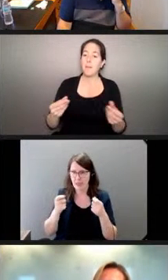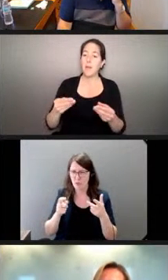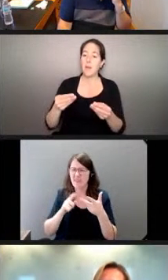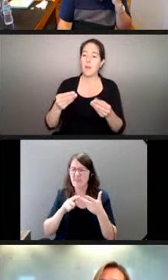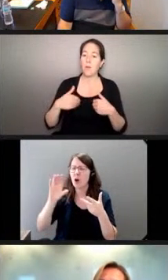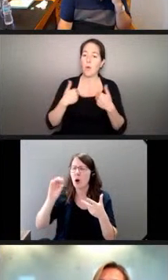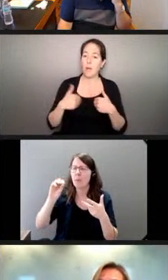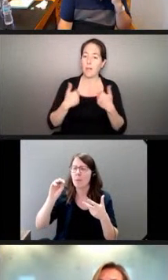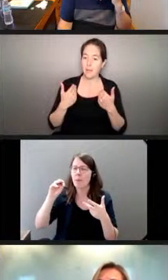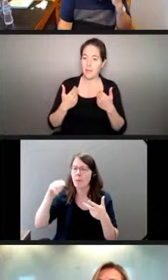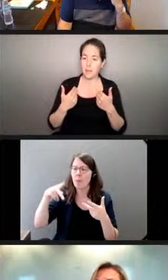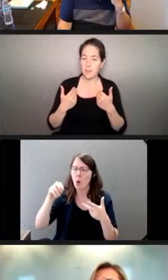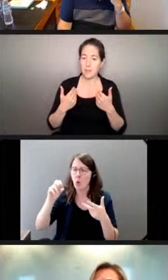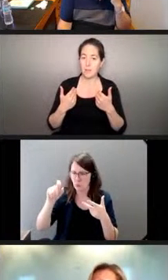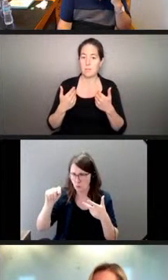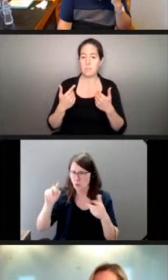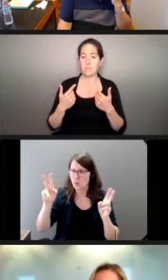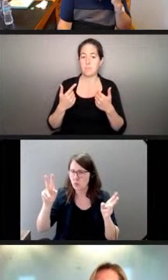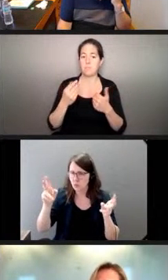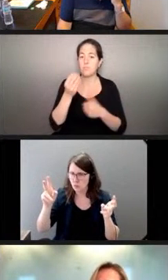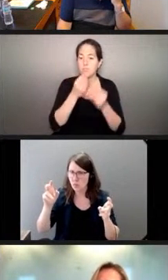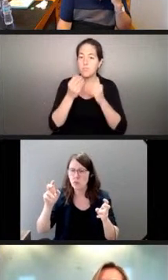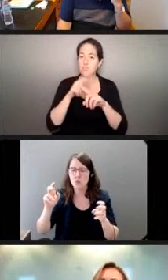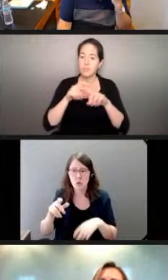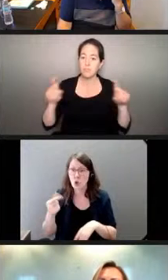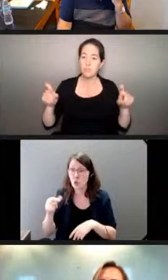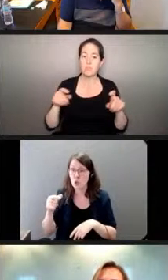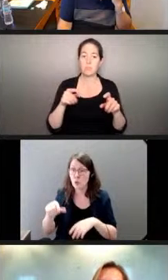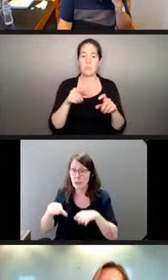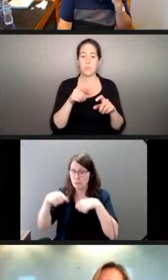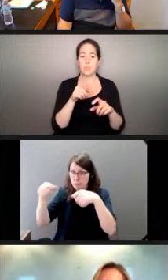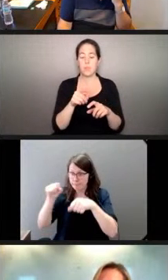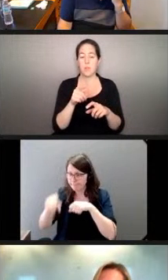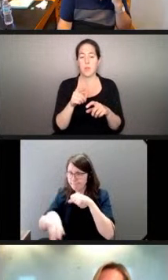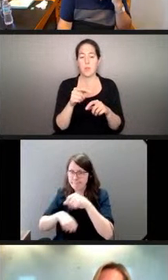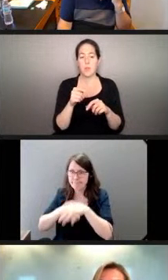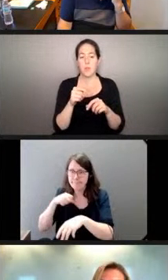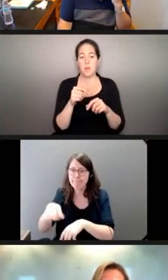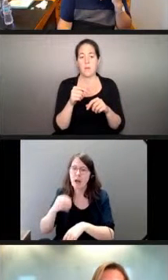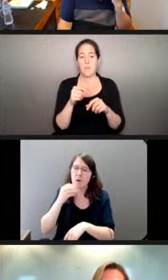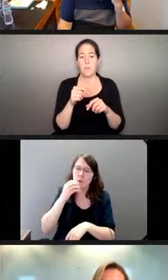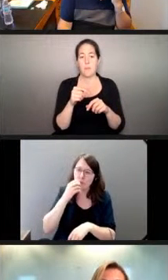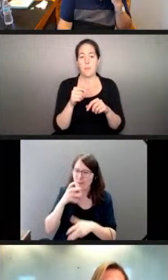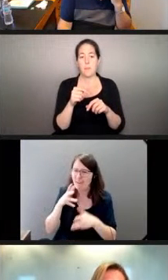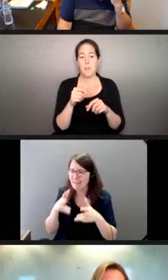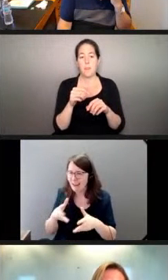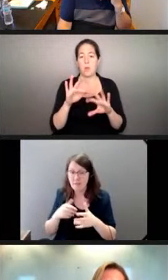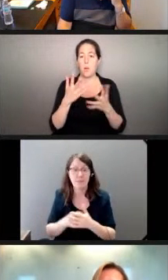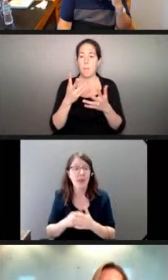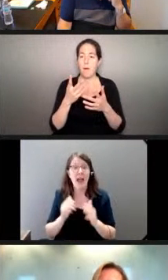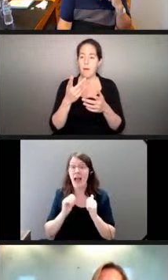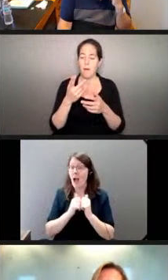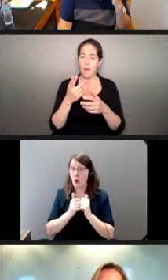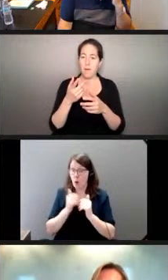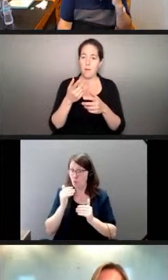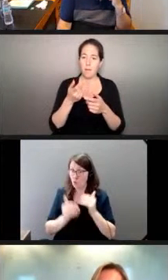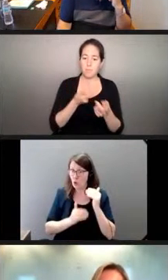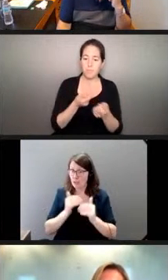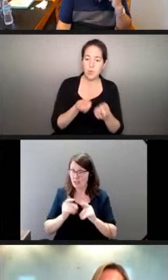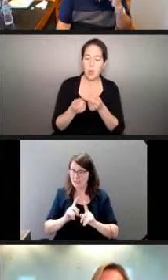touch on opportunities to process organics differently beyond the city's current processing contract